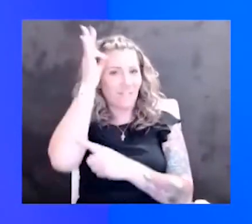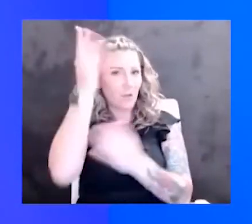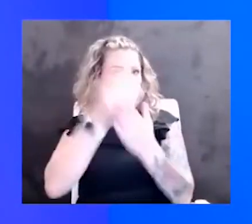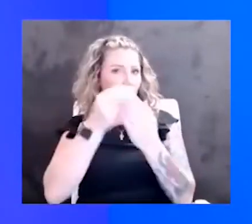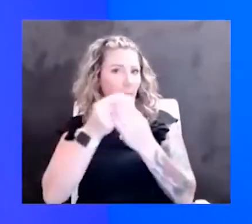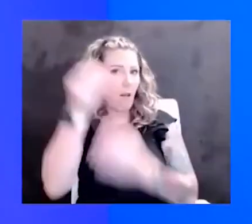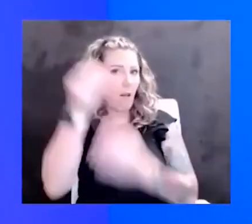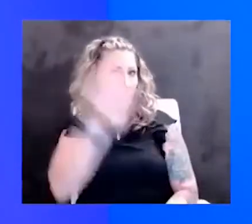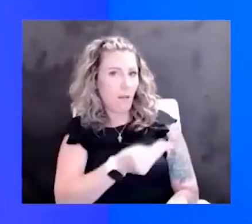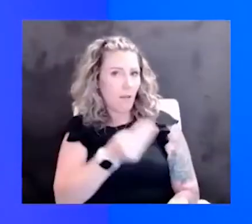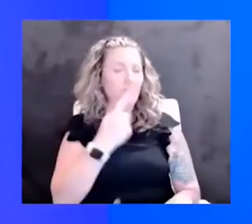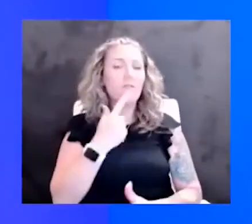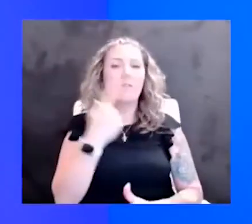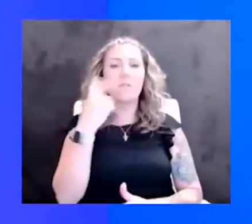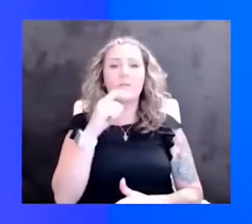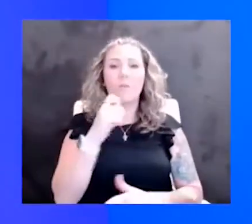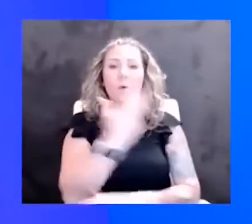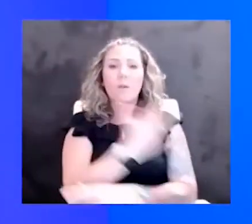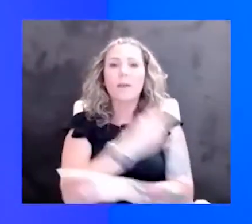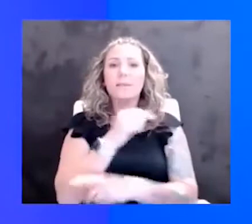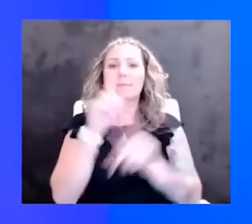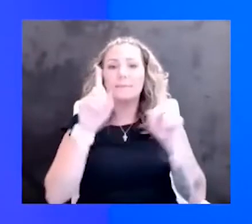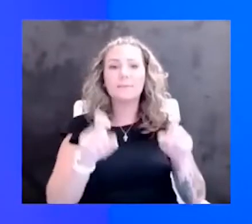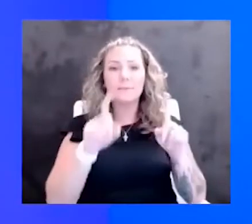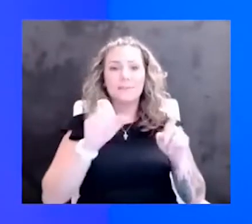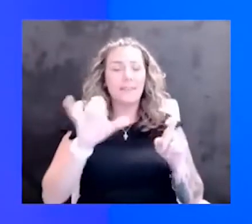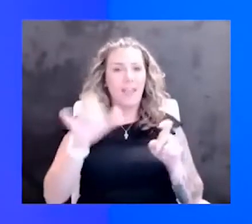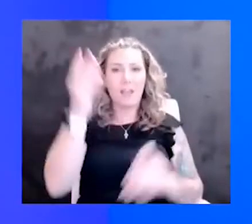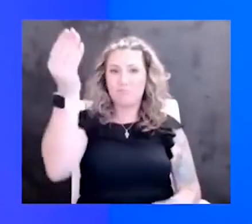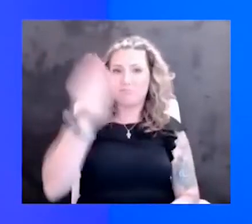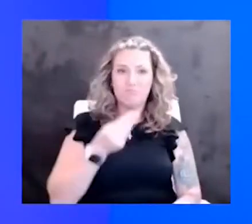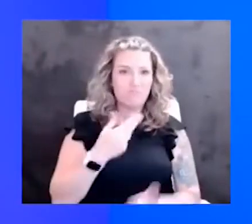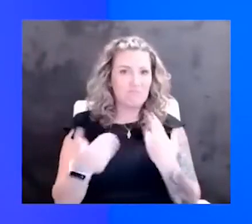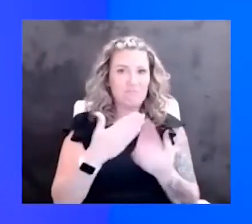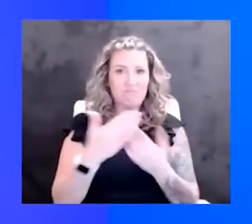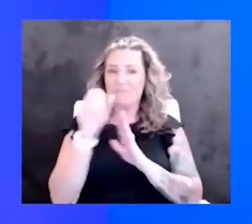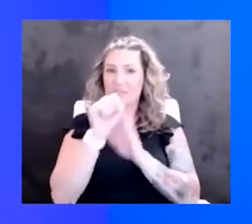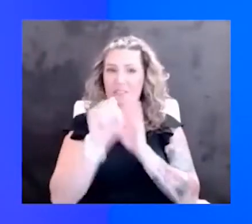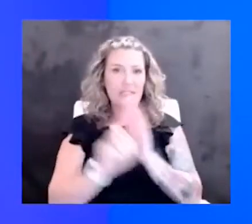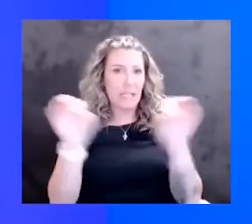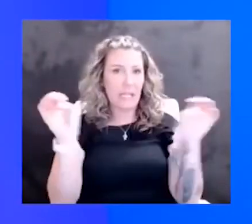testing, that comes to us regardless of the state emergency